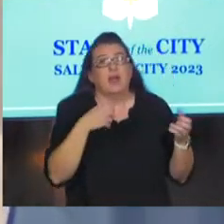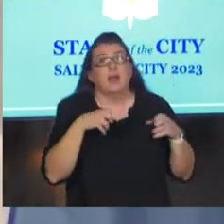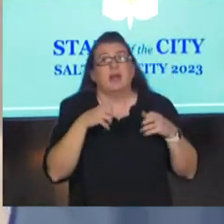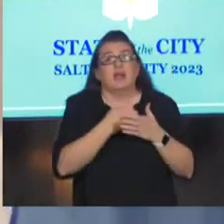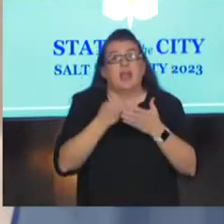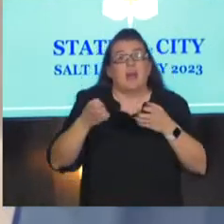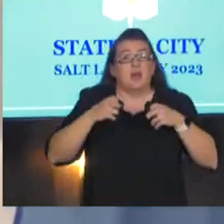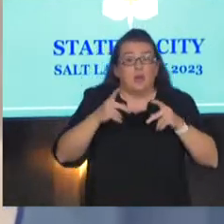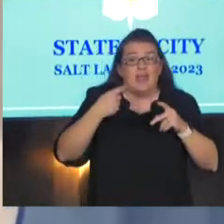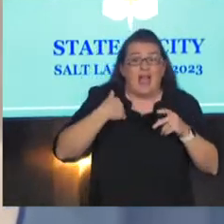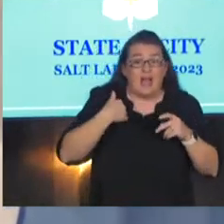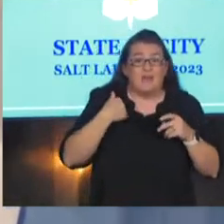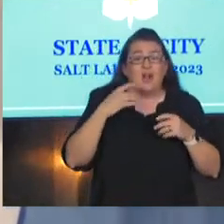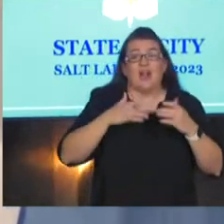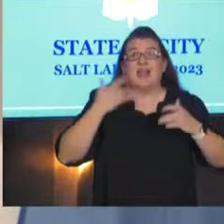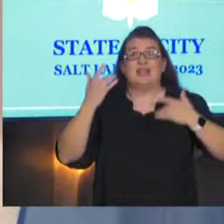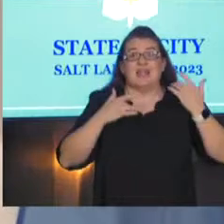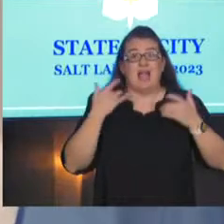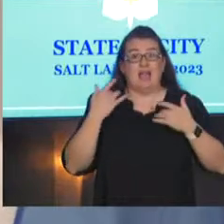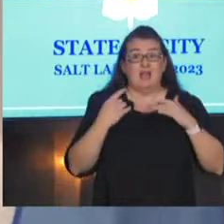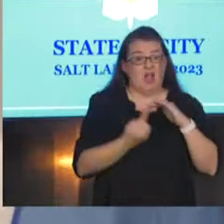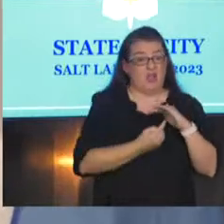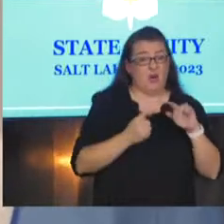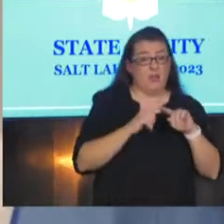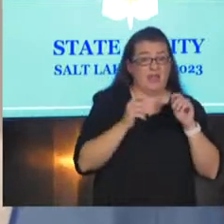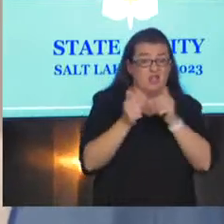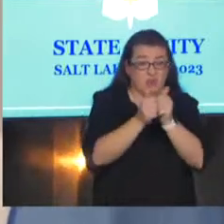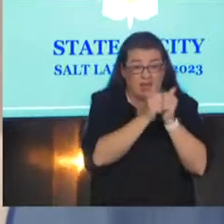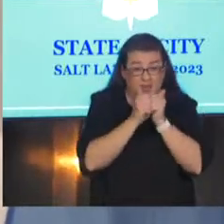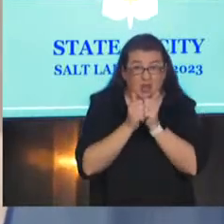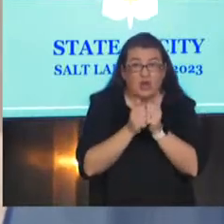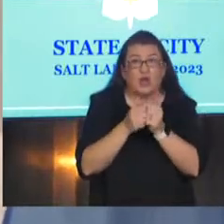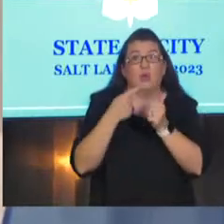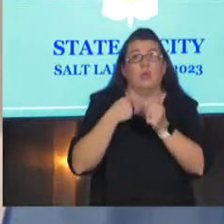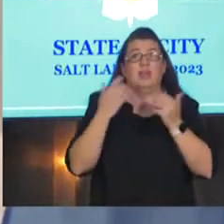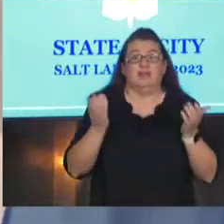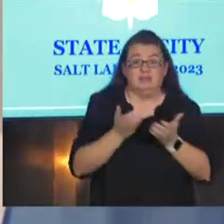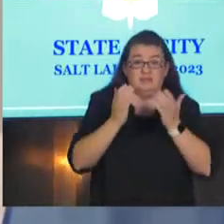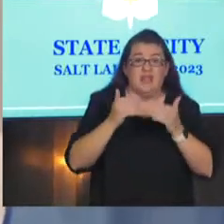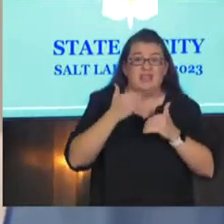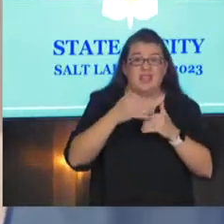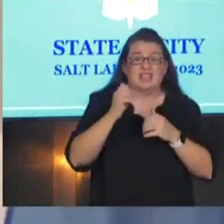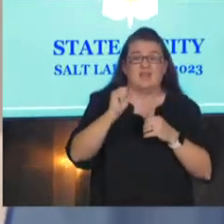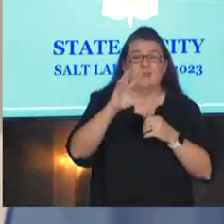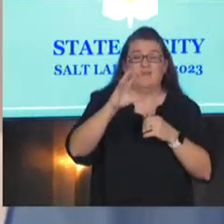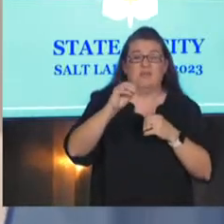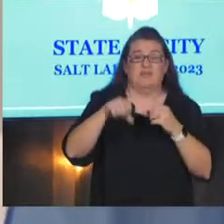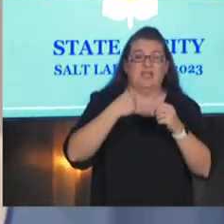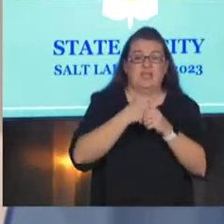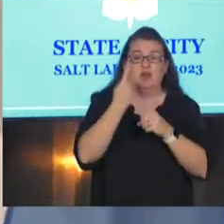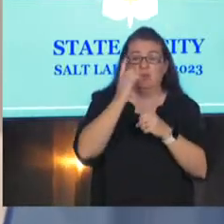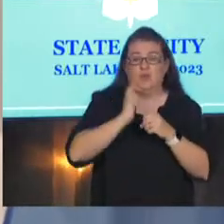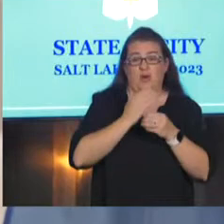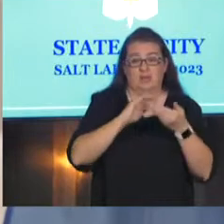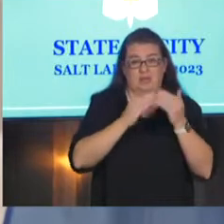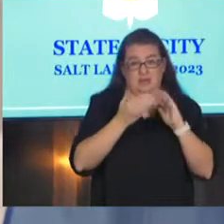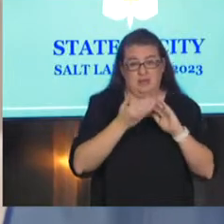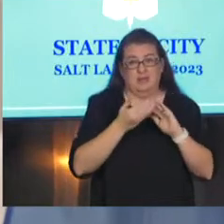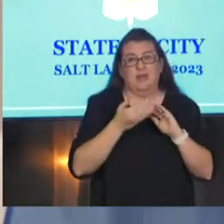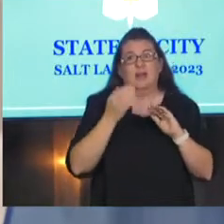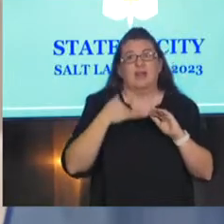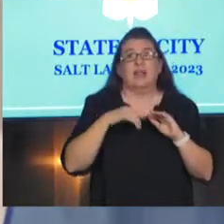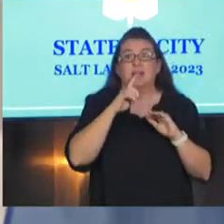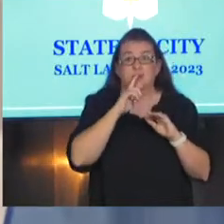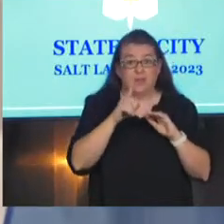exciting on their own, but together they can define and drive the next 50 years for our city. And that's really the name of the